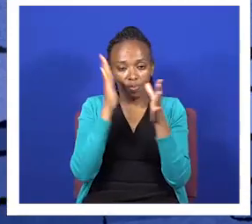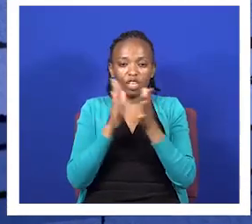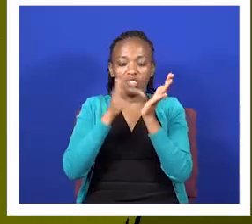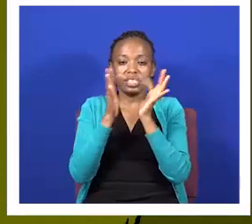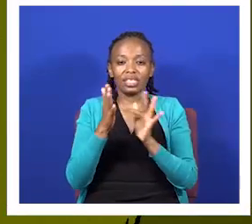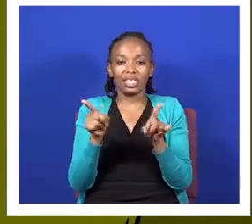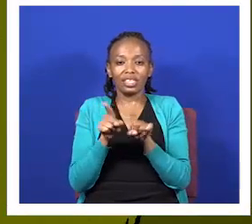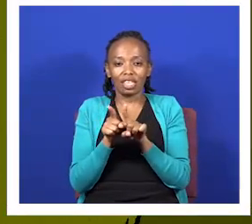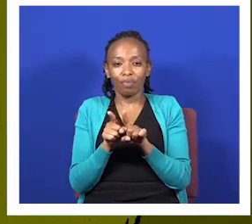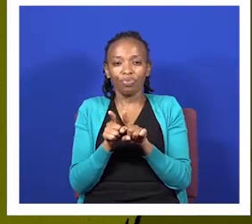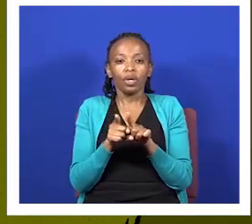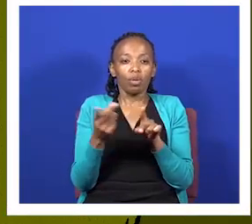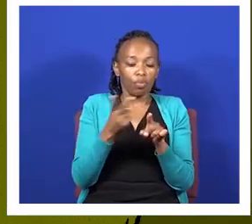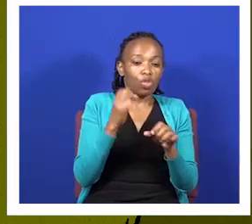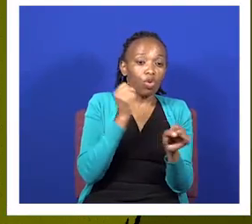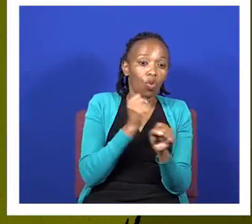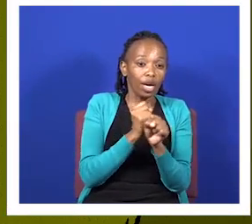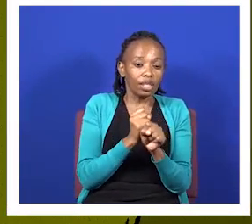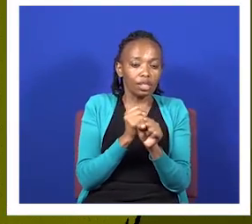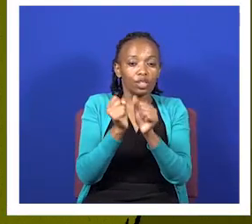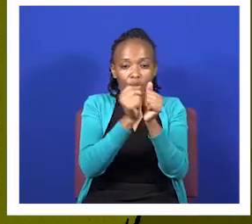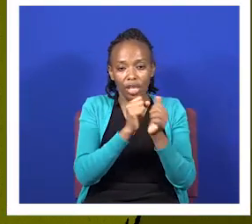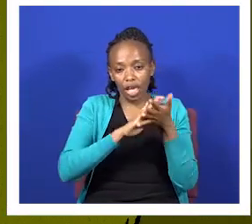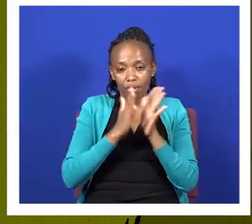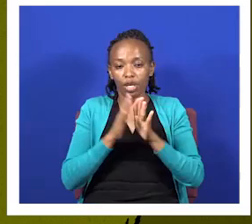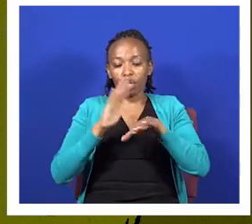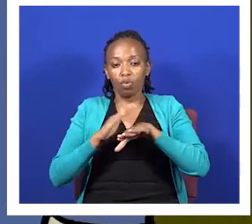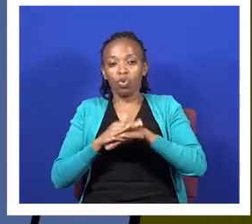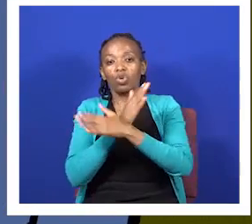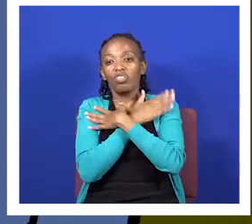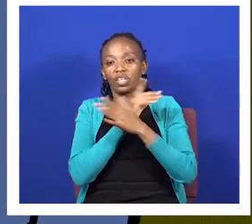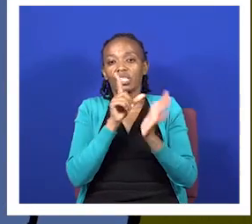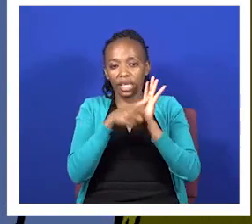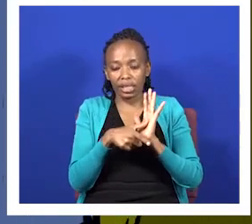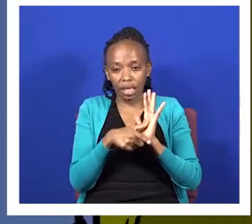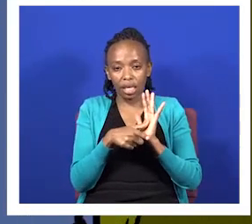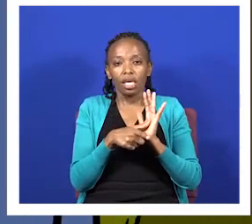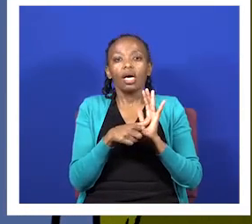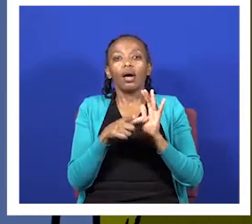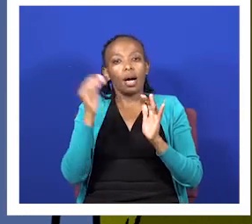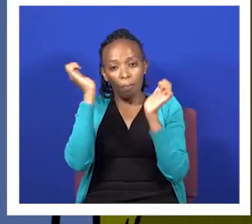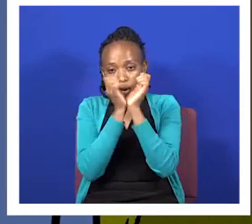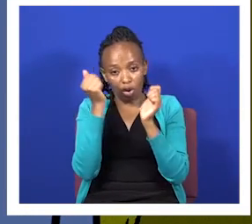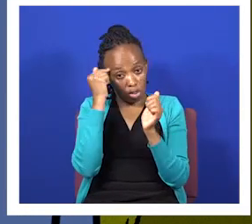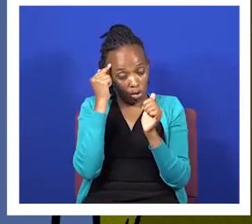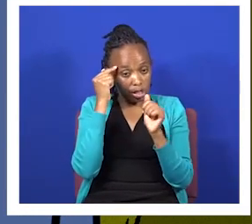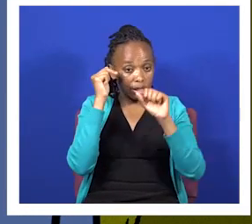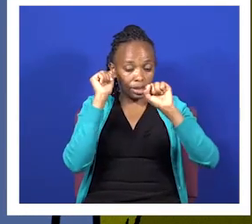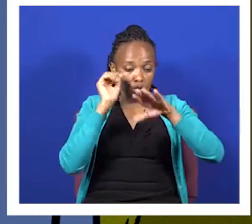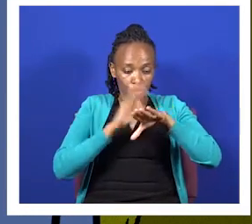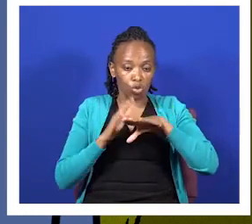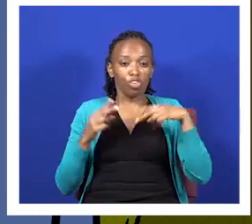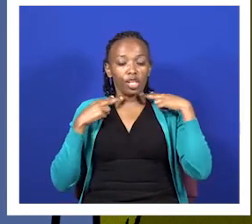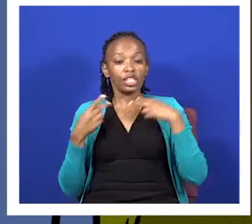too. Paul and Onesimus worked together and even became good friends. Eventually, though, Paul thought it was time for Onesimus to go back to